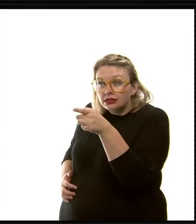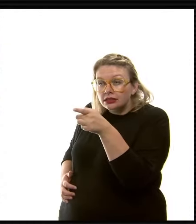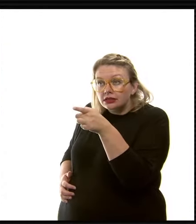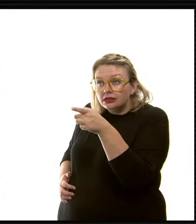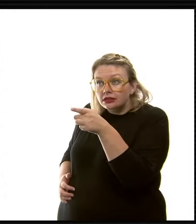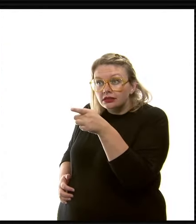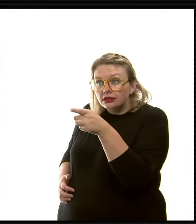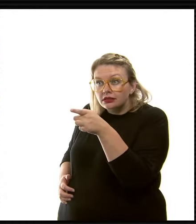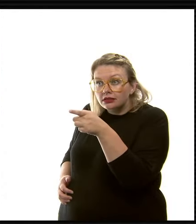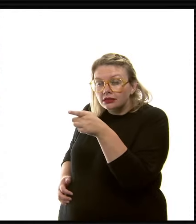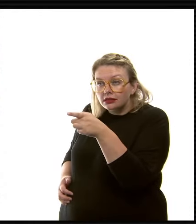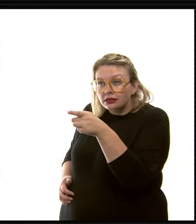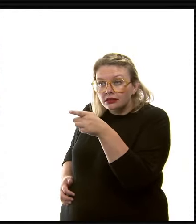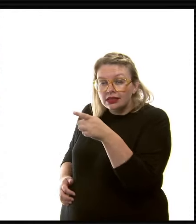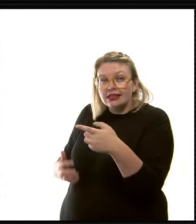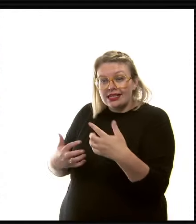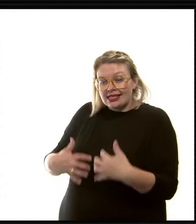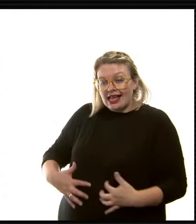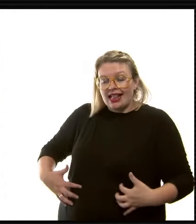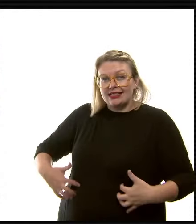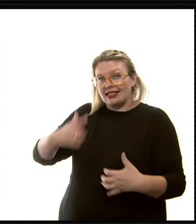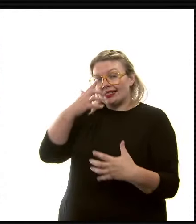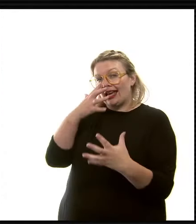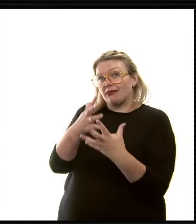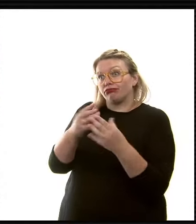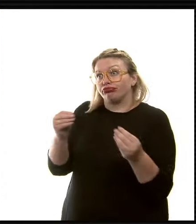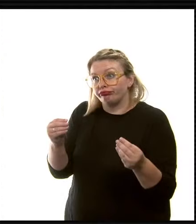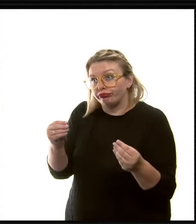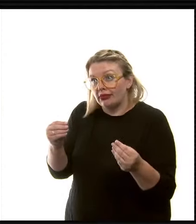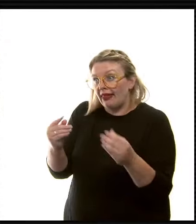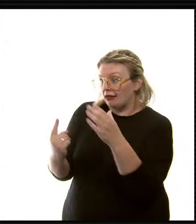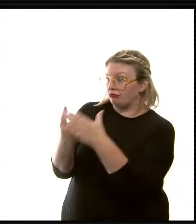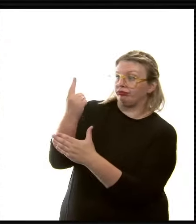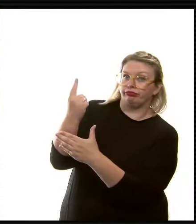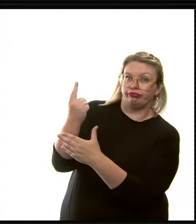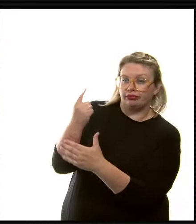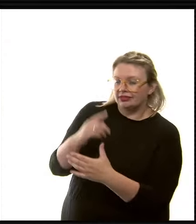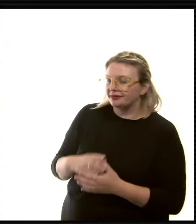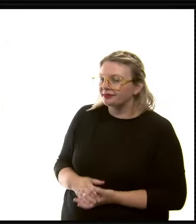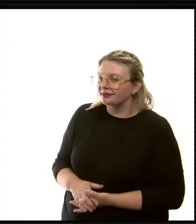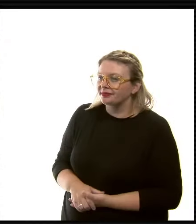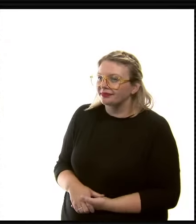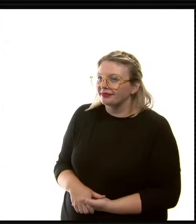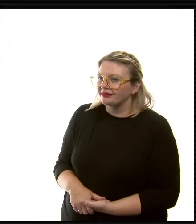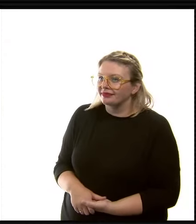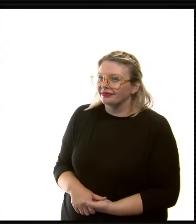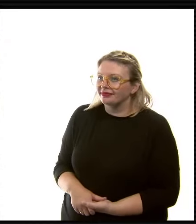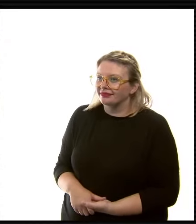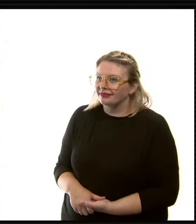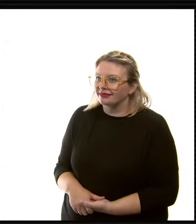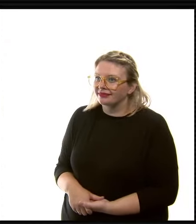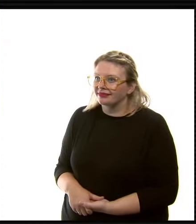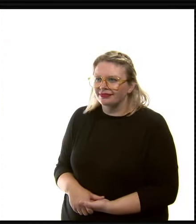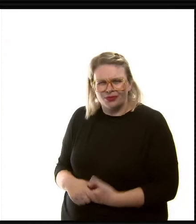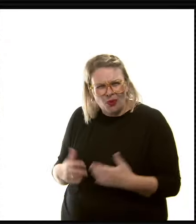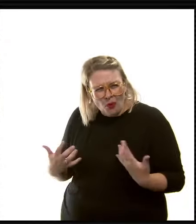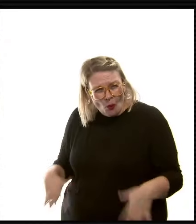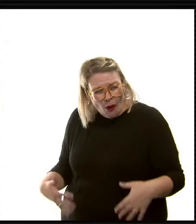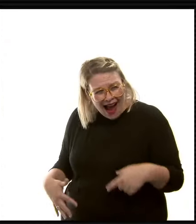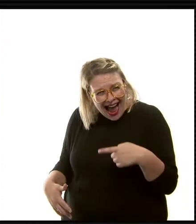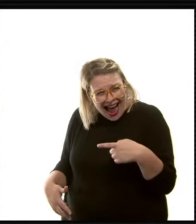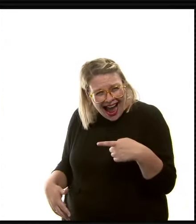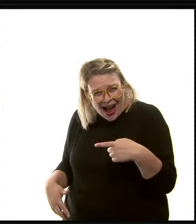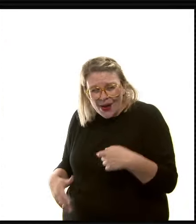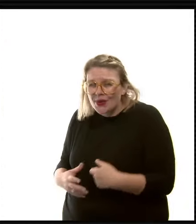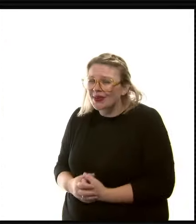make the skeleton disappear here, and when you're ready to spawn it, it just appears by magic by flipping the wall here. Jeez, wow. So I'm